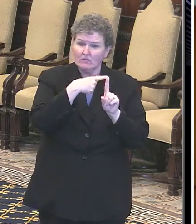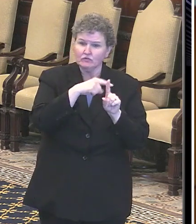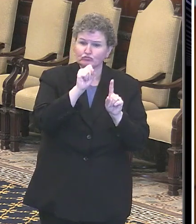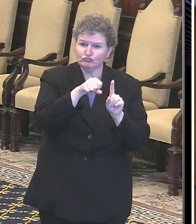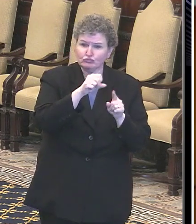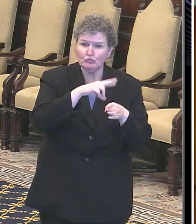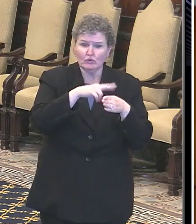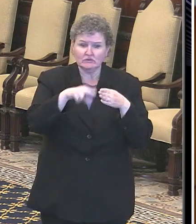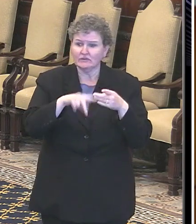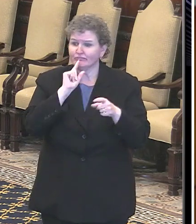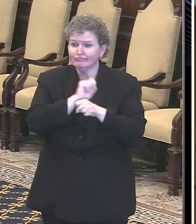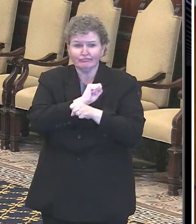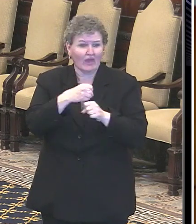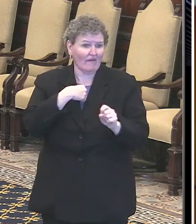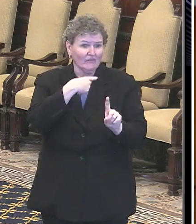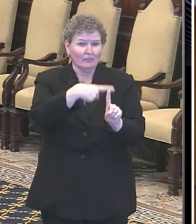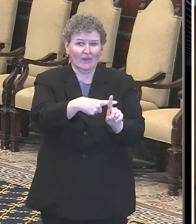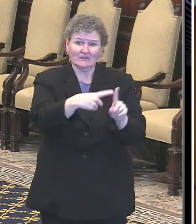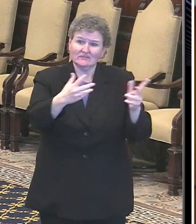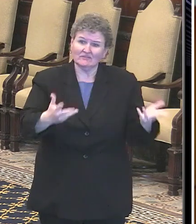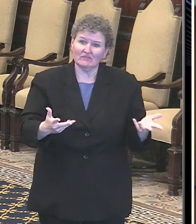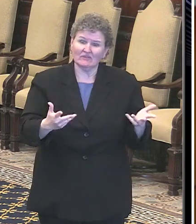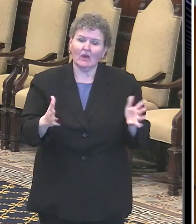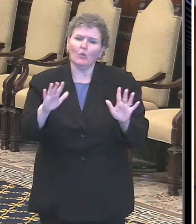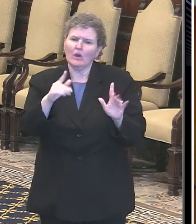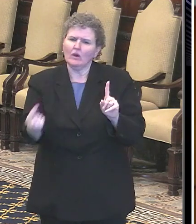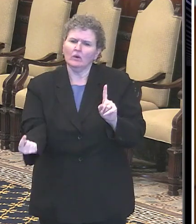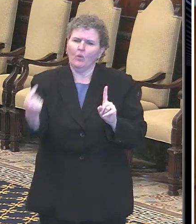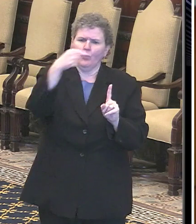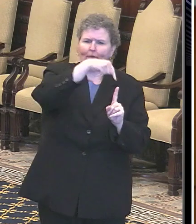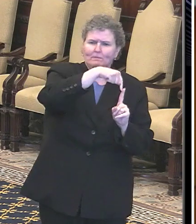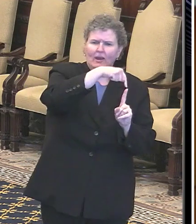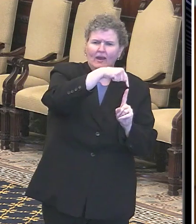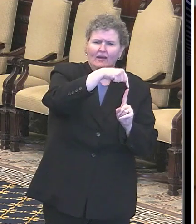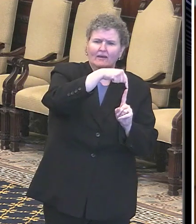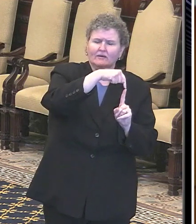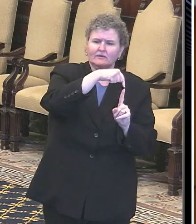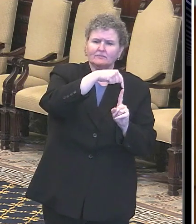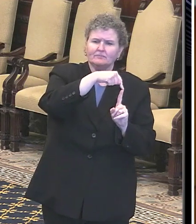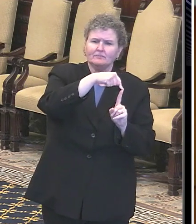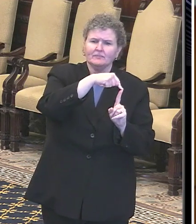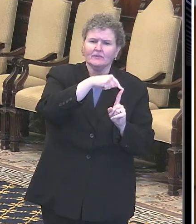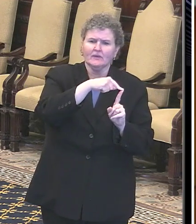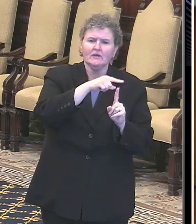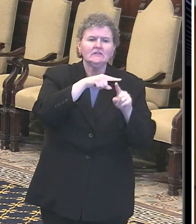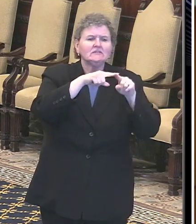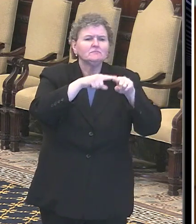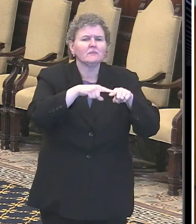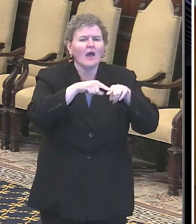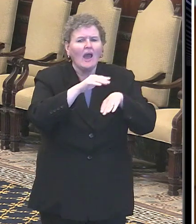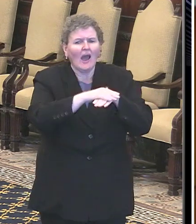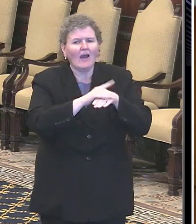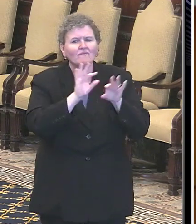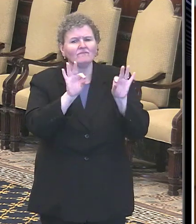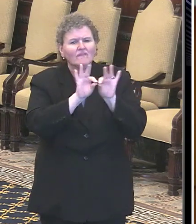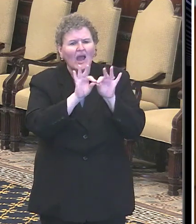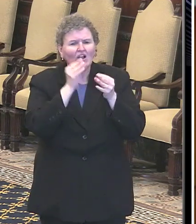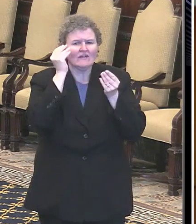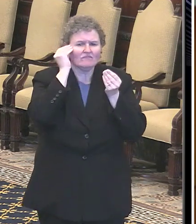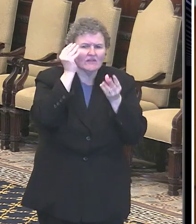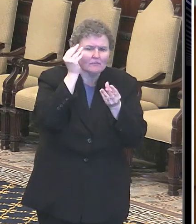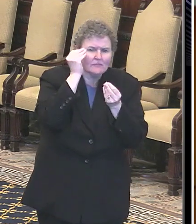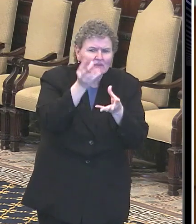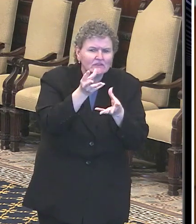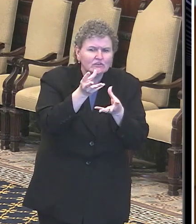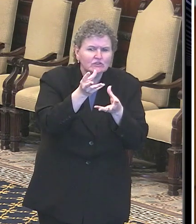With any testing, just to get back to what I said a couple of days ago, you have to think, what is the value of the information? And so if you're taking steps to avoid